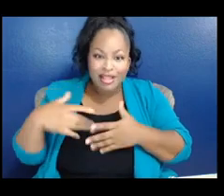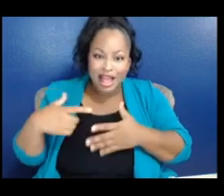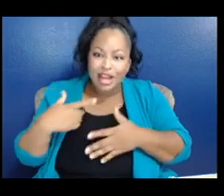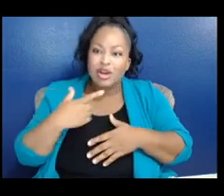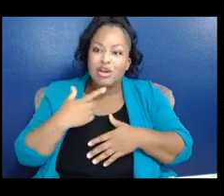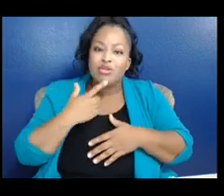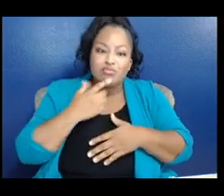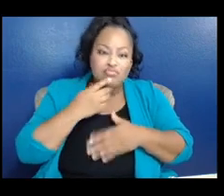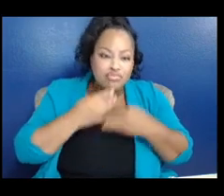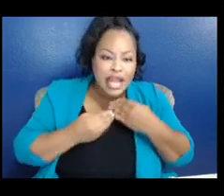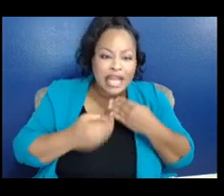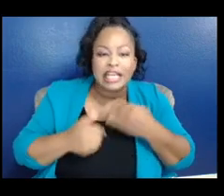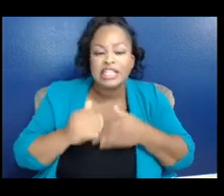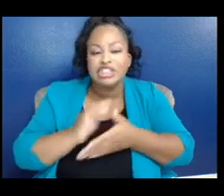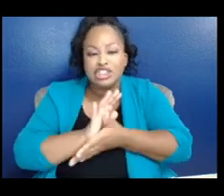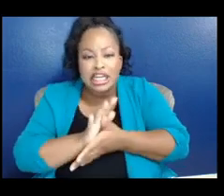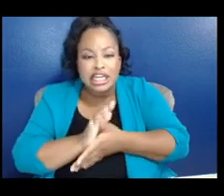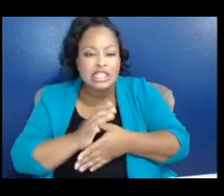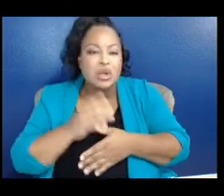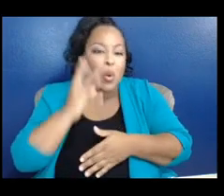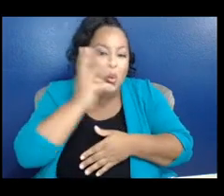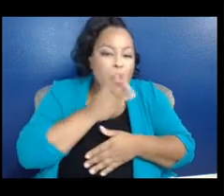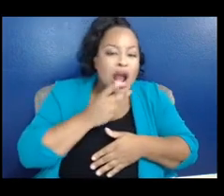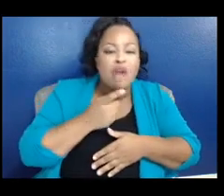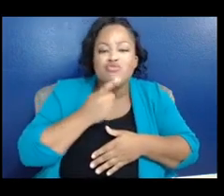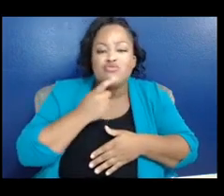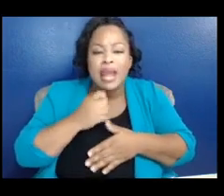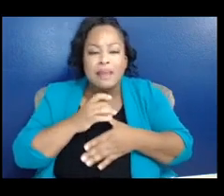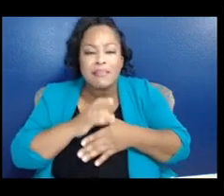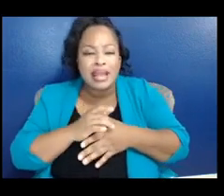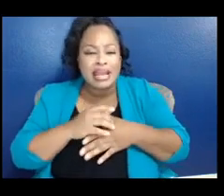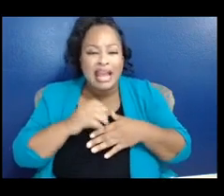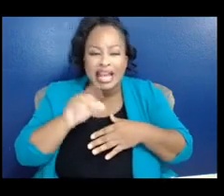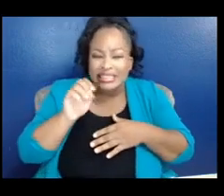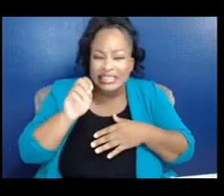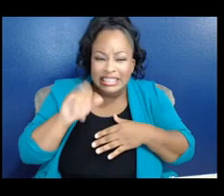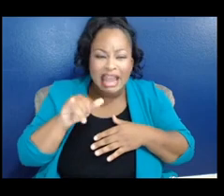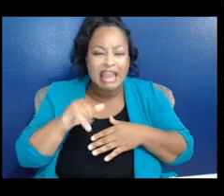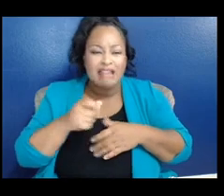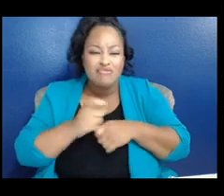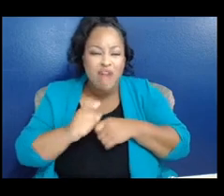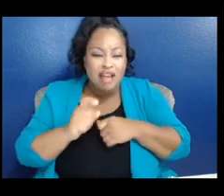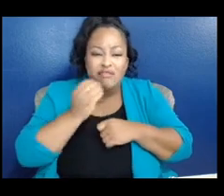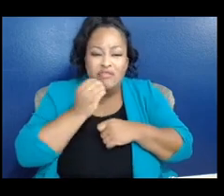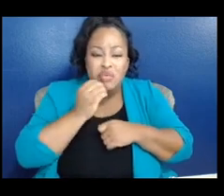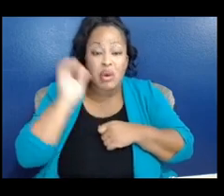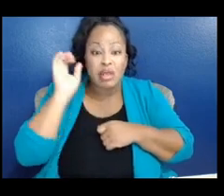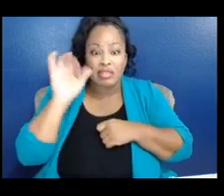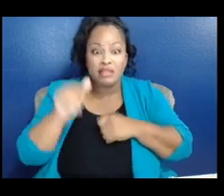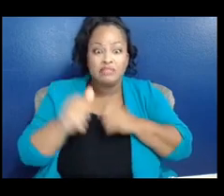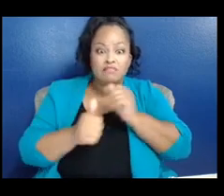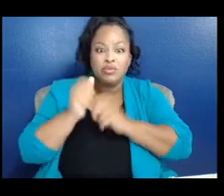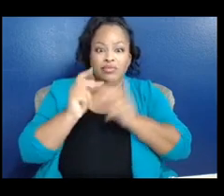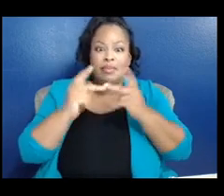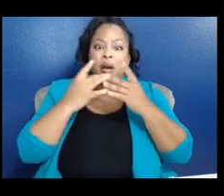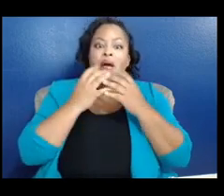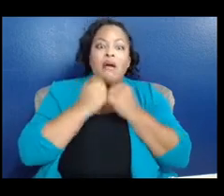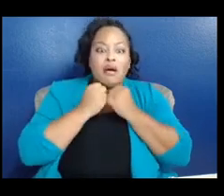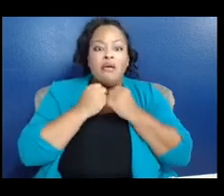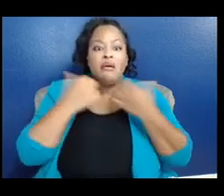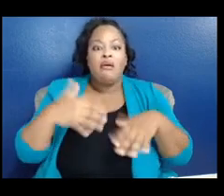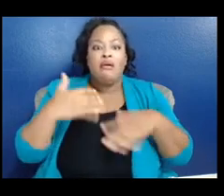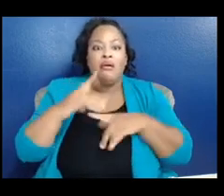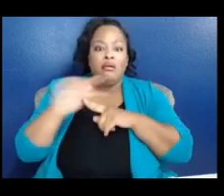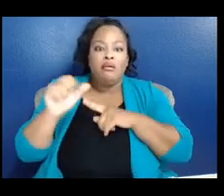cheese, wine, red meat, a lot of decayed, rotten food. And this is the highlight of the culinary world.